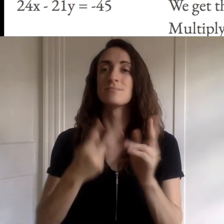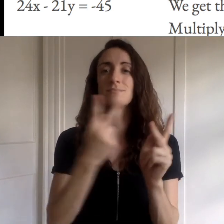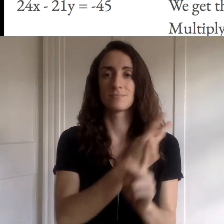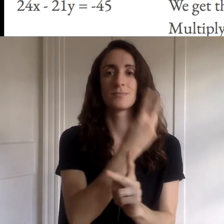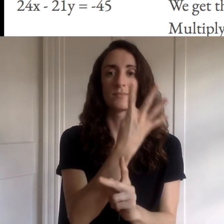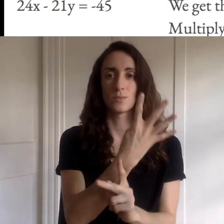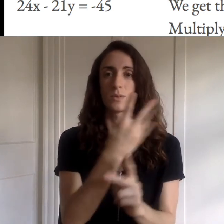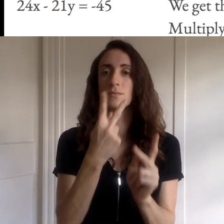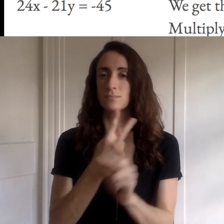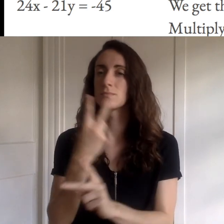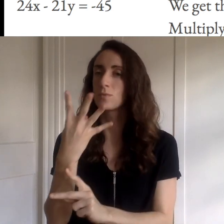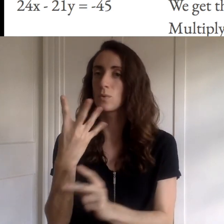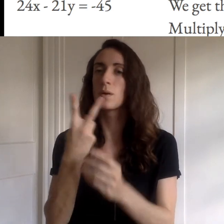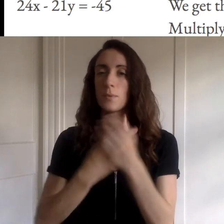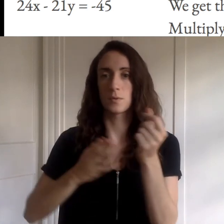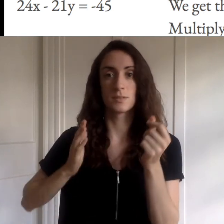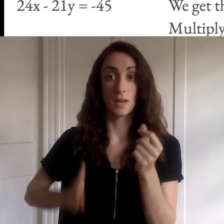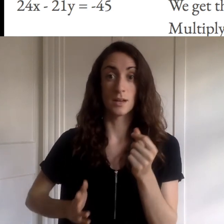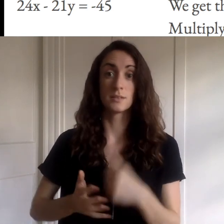by 4.